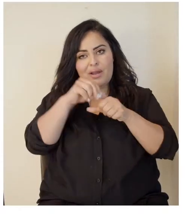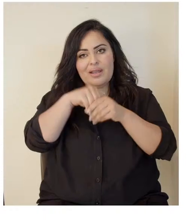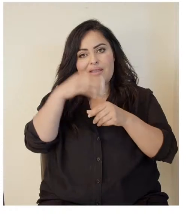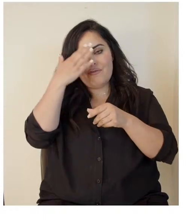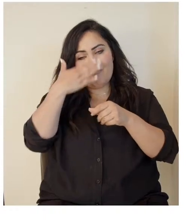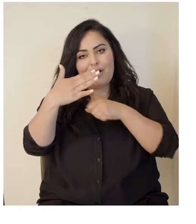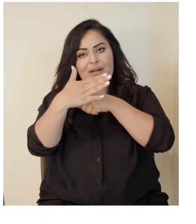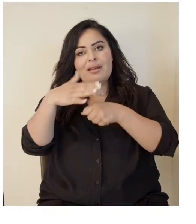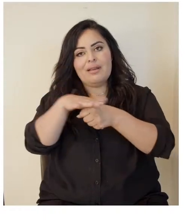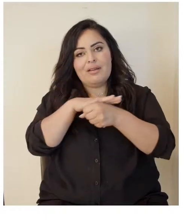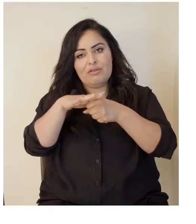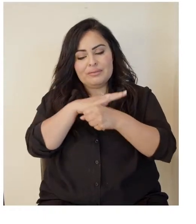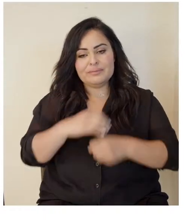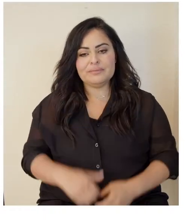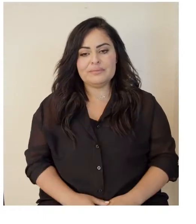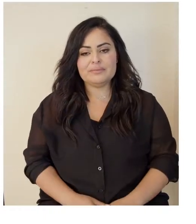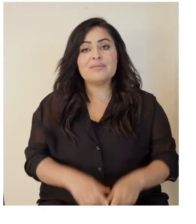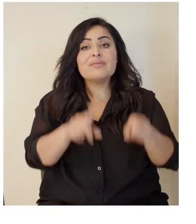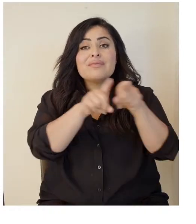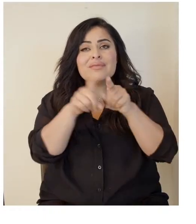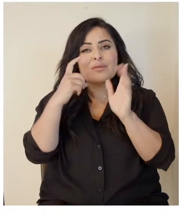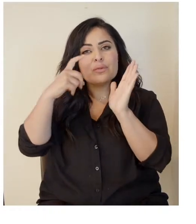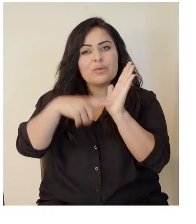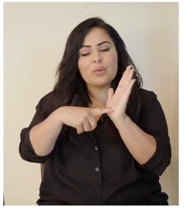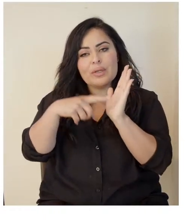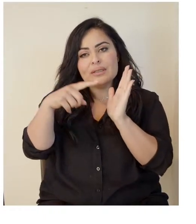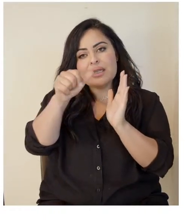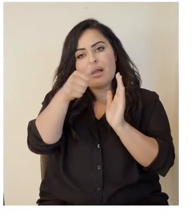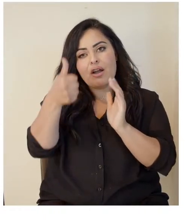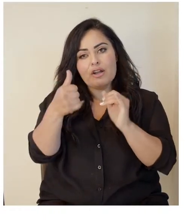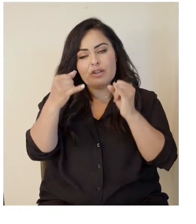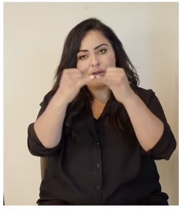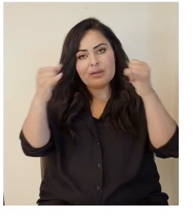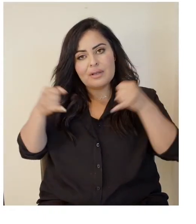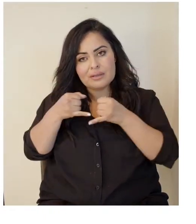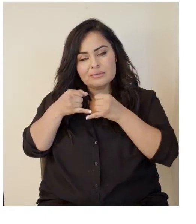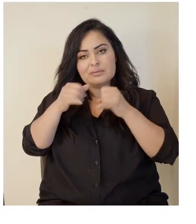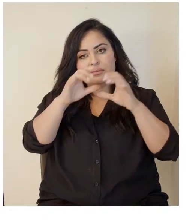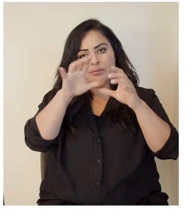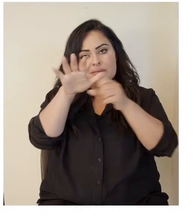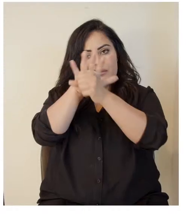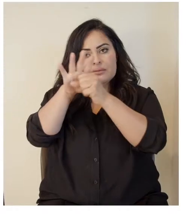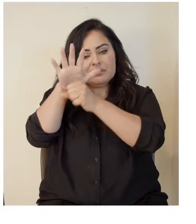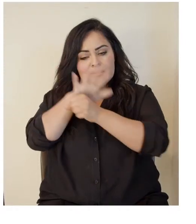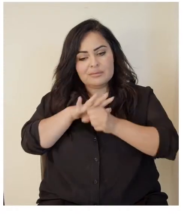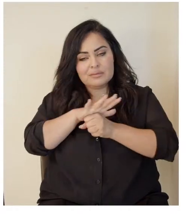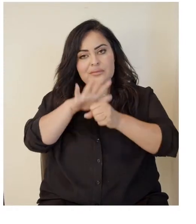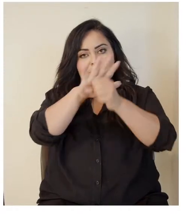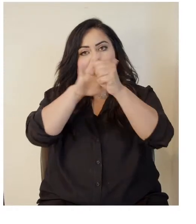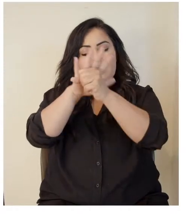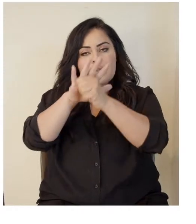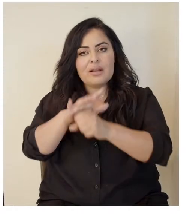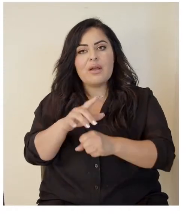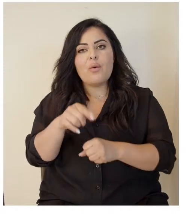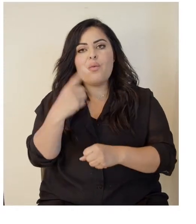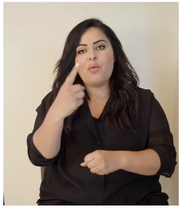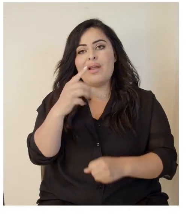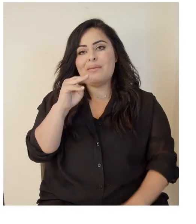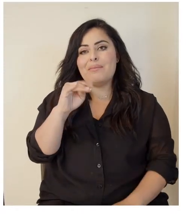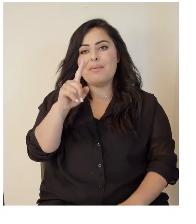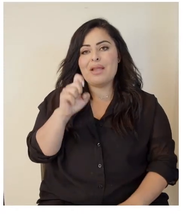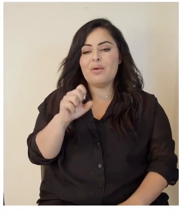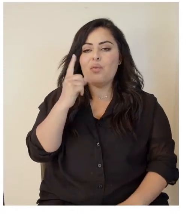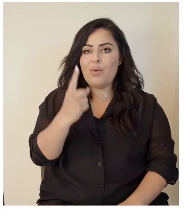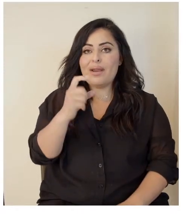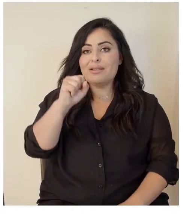country. Also want to call your attention here to these sections. Each one of these sections is a 1